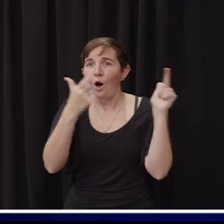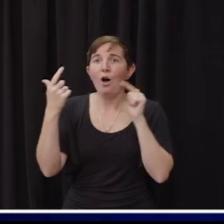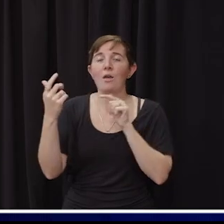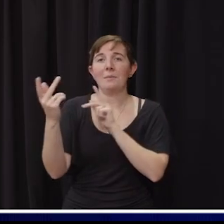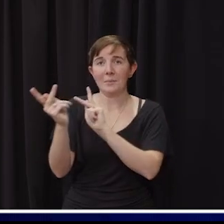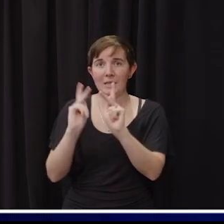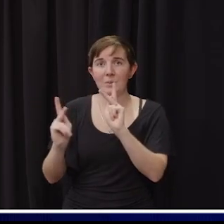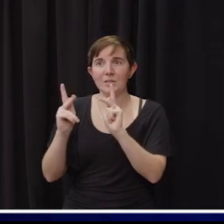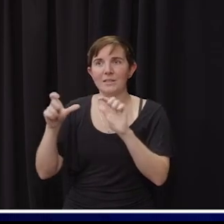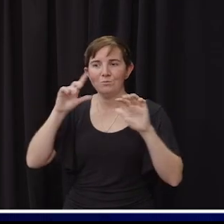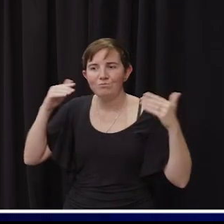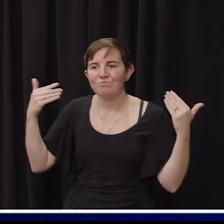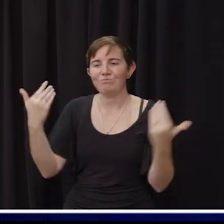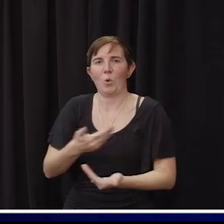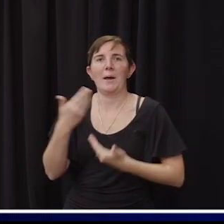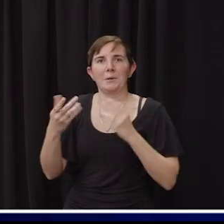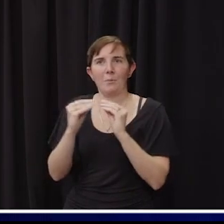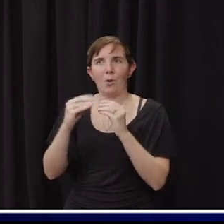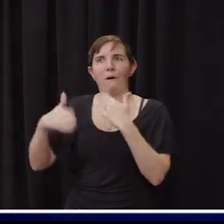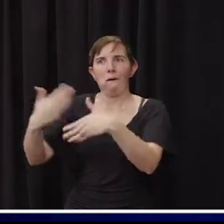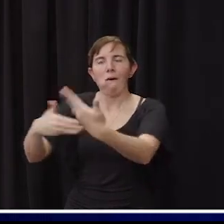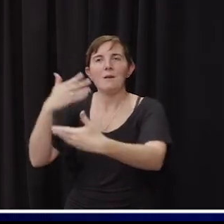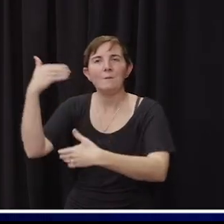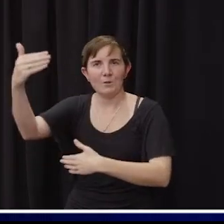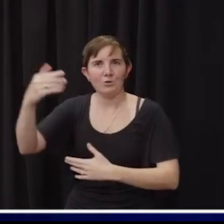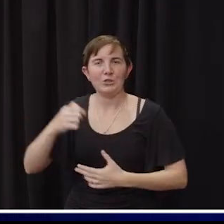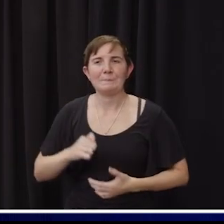they want to be going into the future as well.